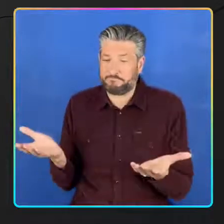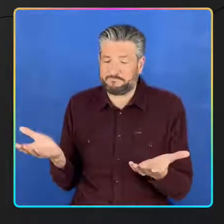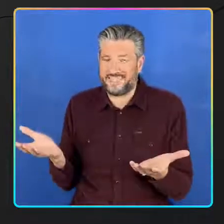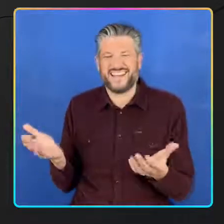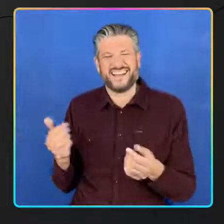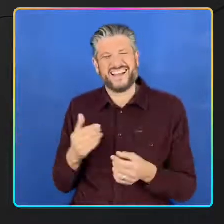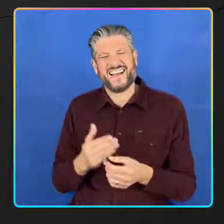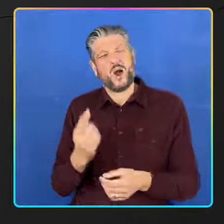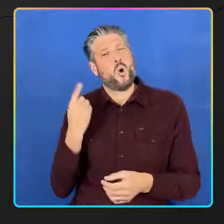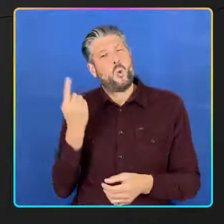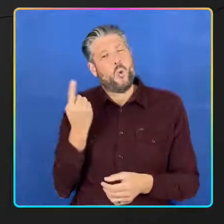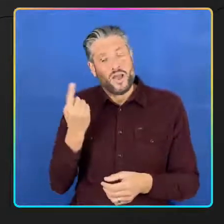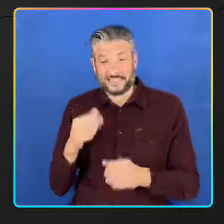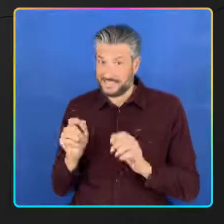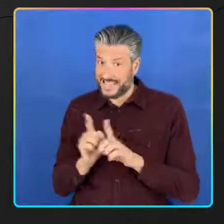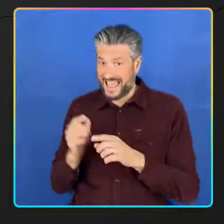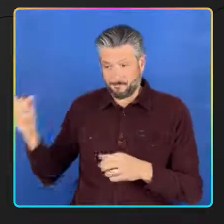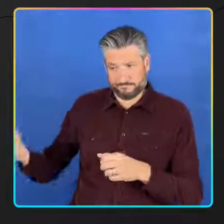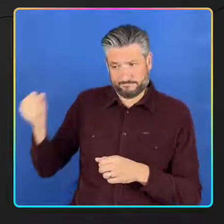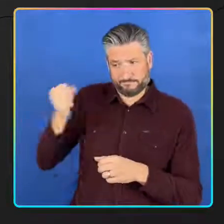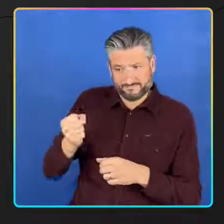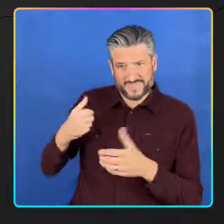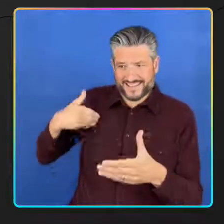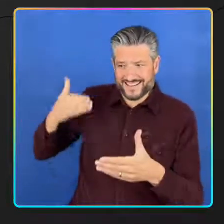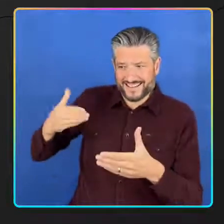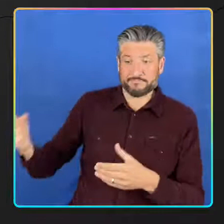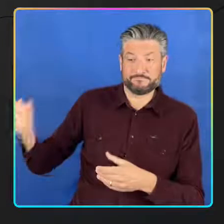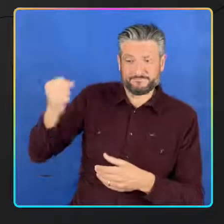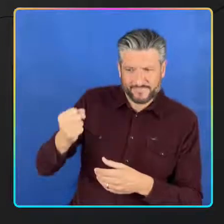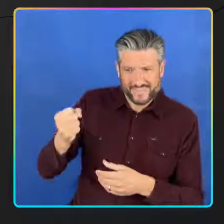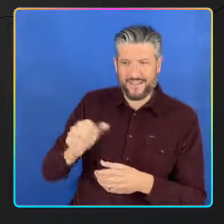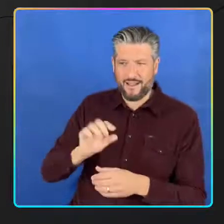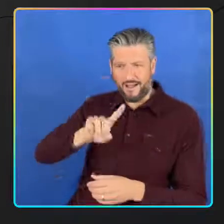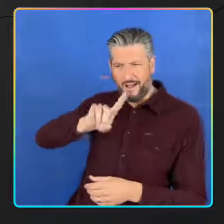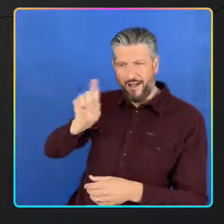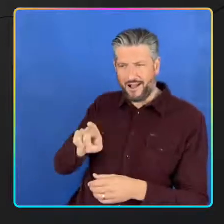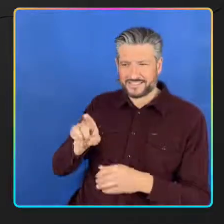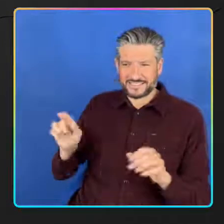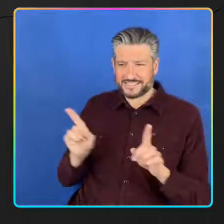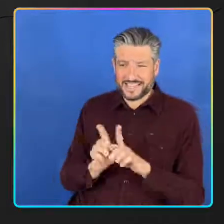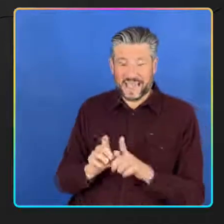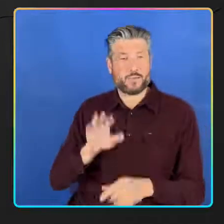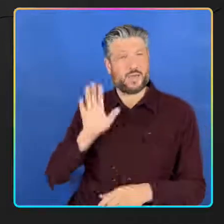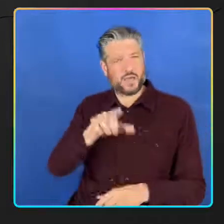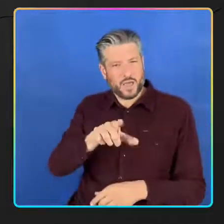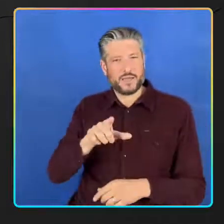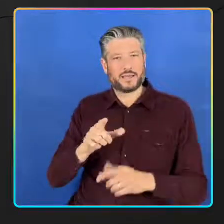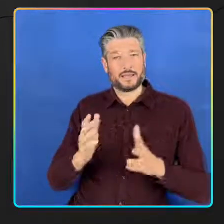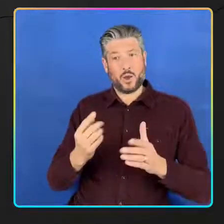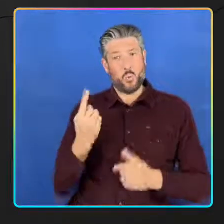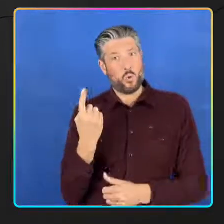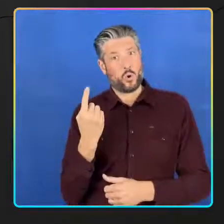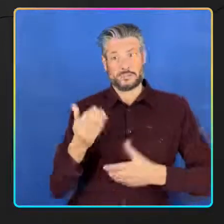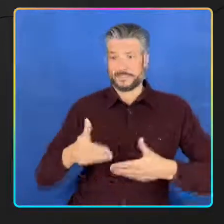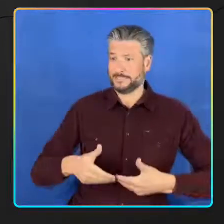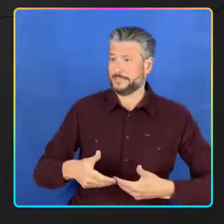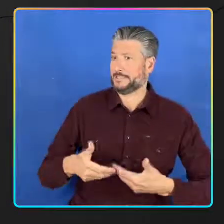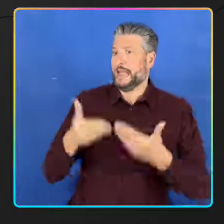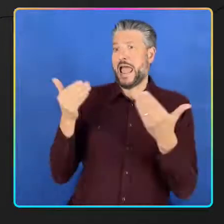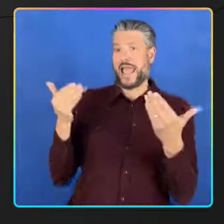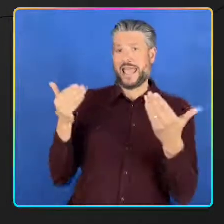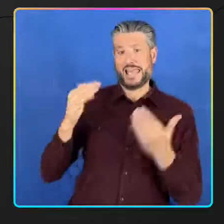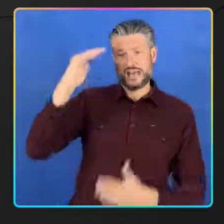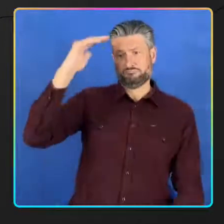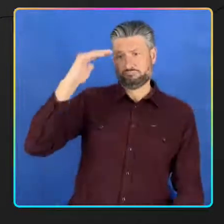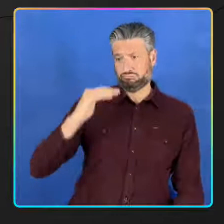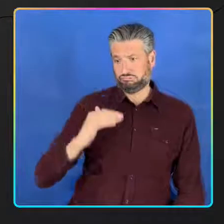a fraud because I'm like, I'm not sure how I would describe my average day. But given that each day is different, how